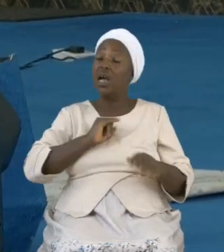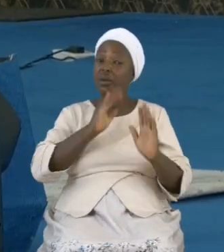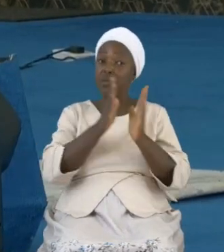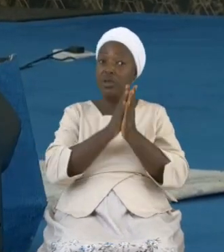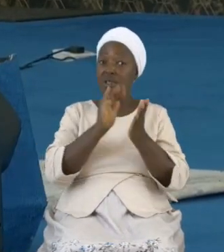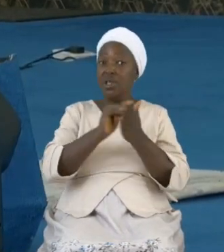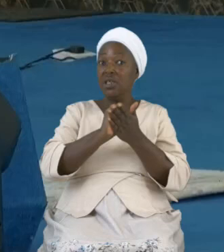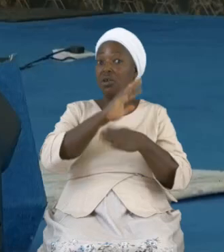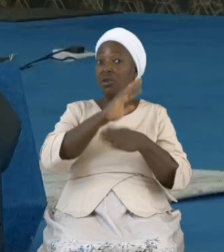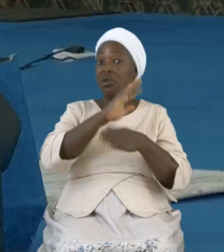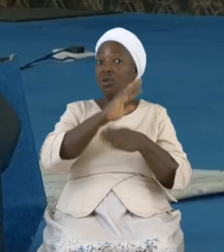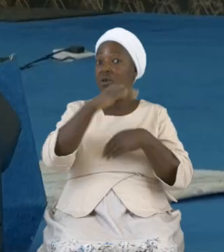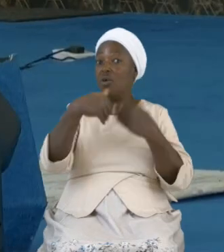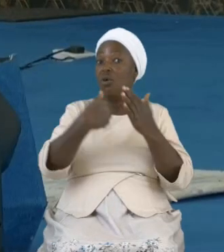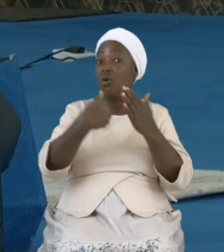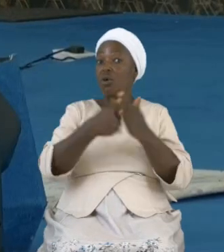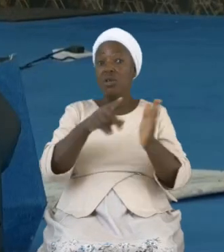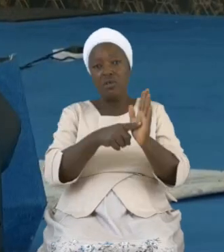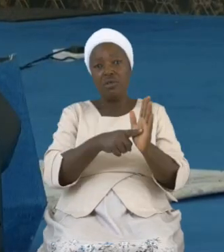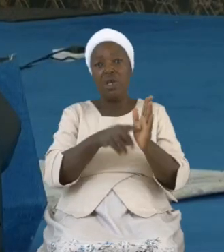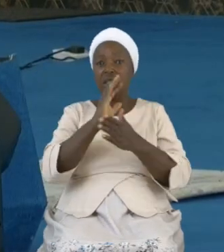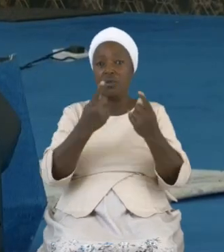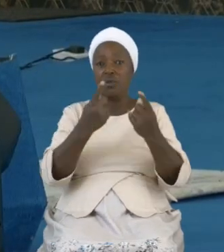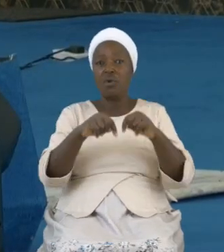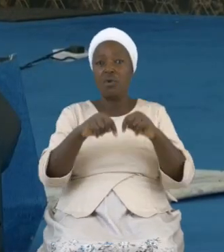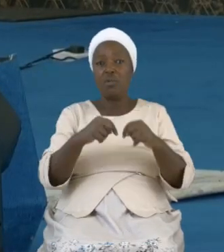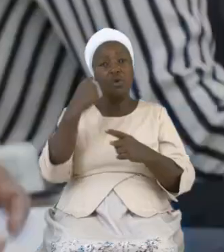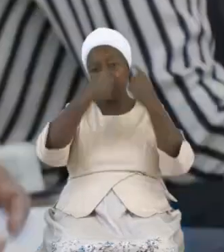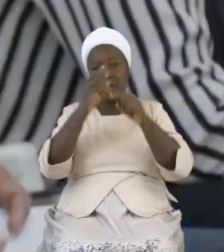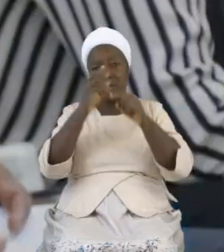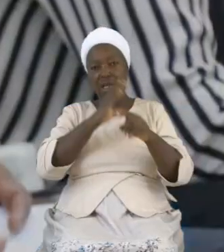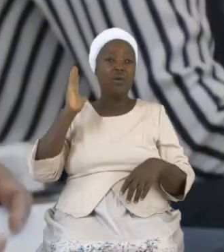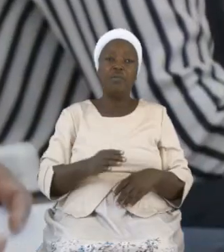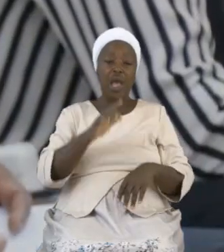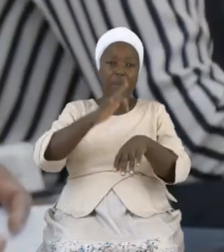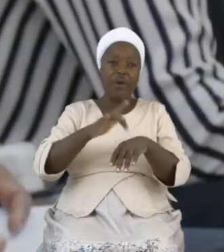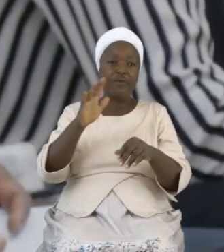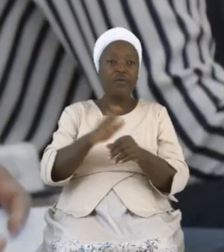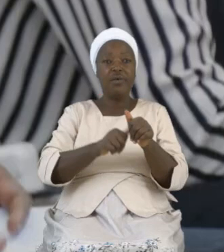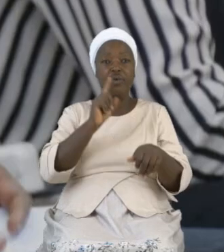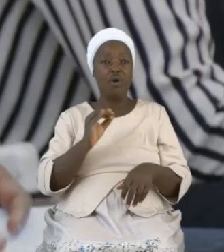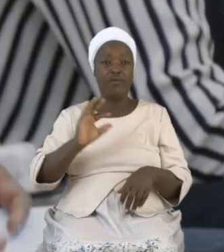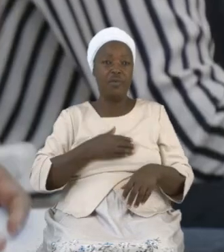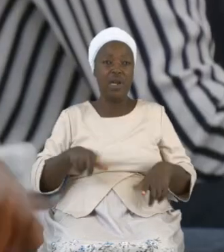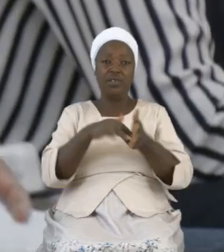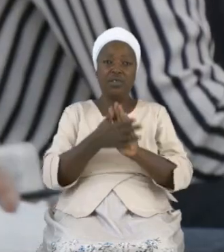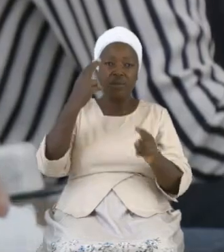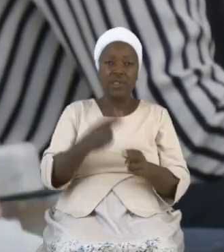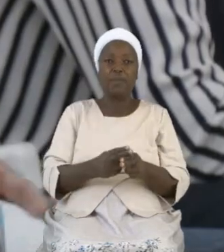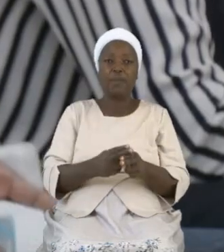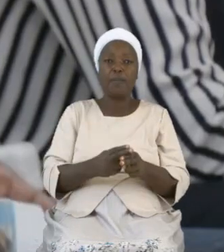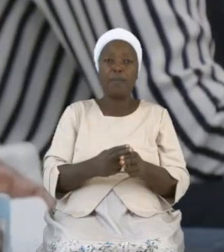be impactful in every one of our lives in Jesus' name. This morning we're talking